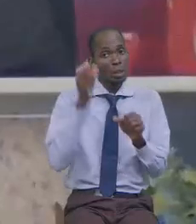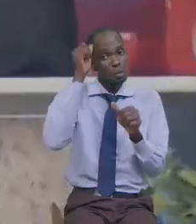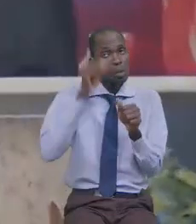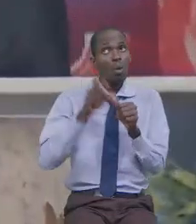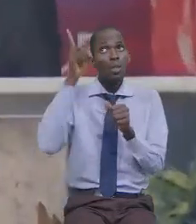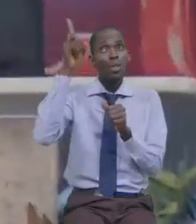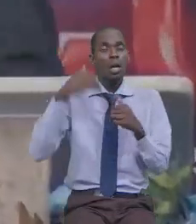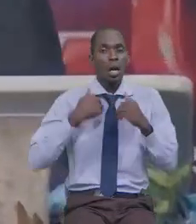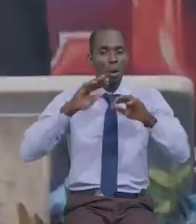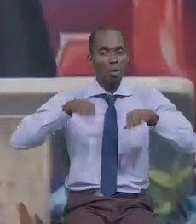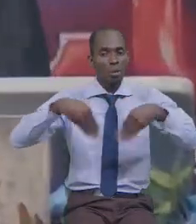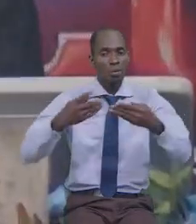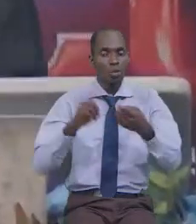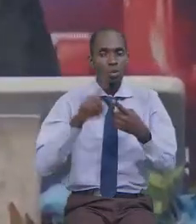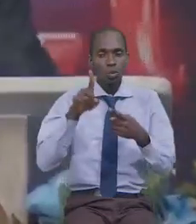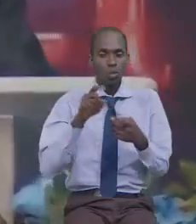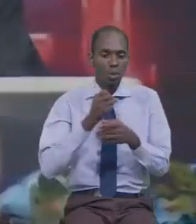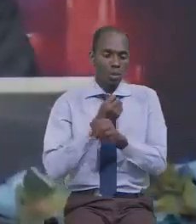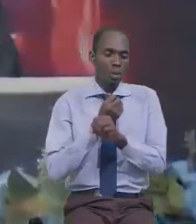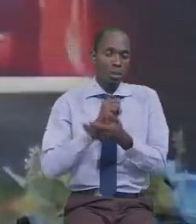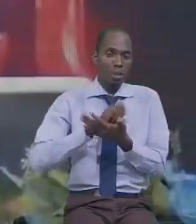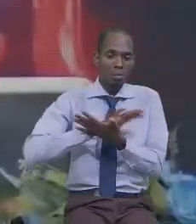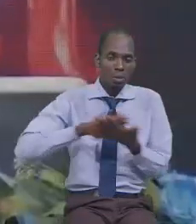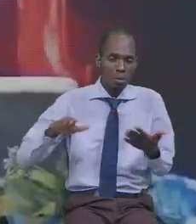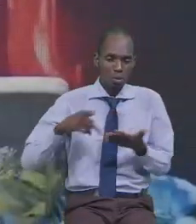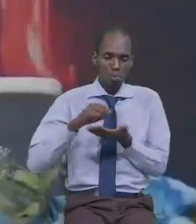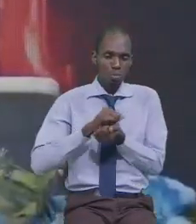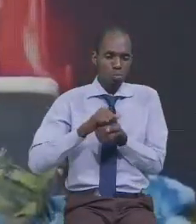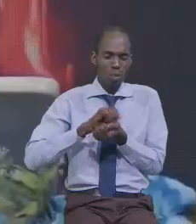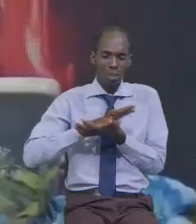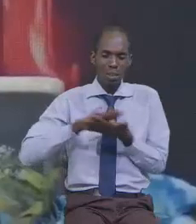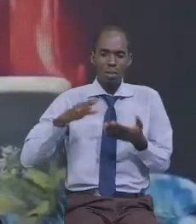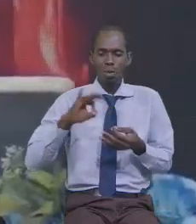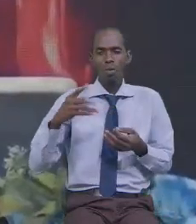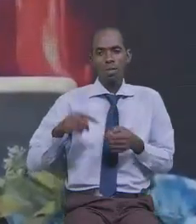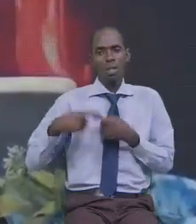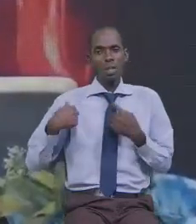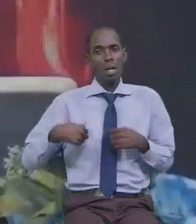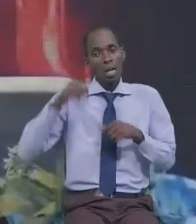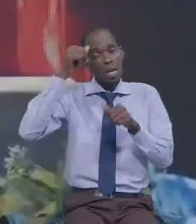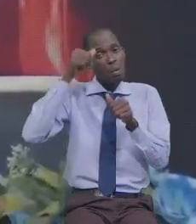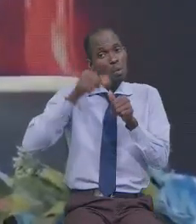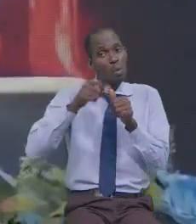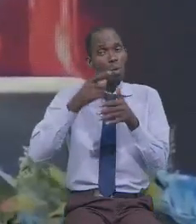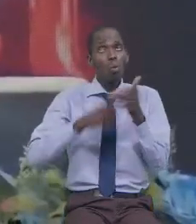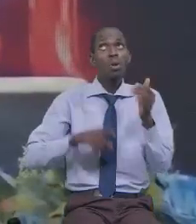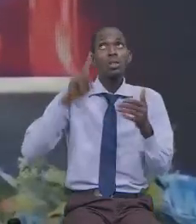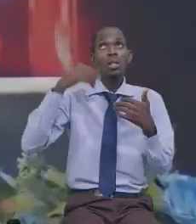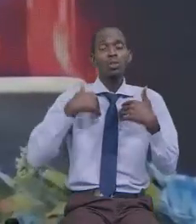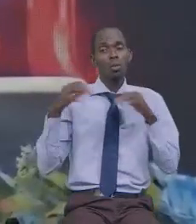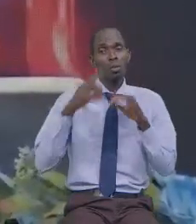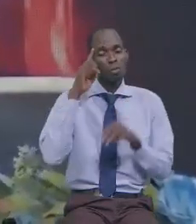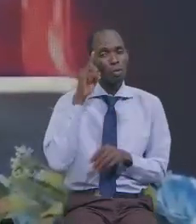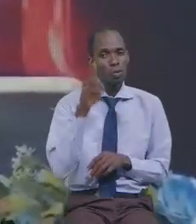sanctification, purification, purifying of the earth. Remember what he has done for you. He has provided the power of the